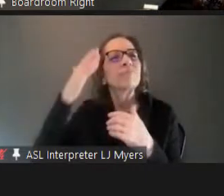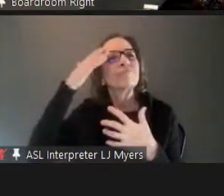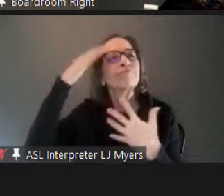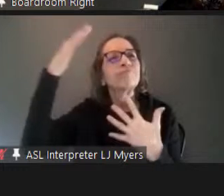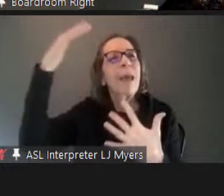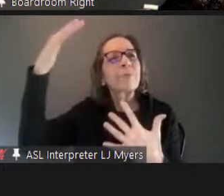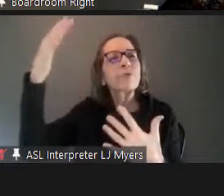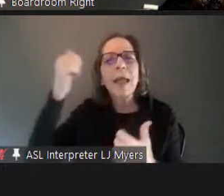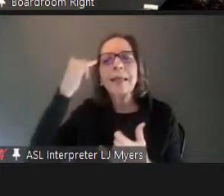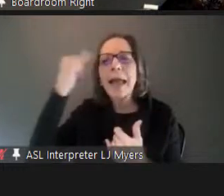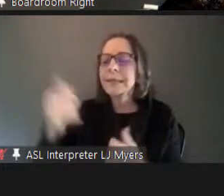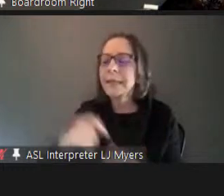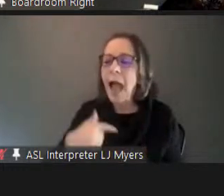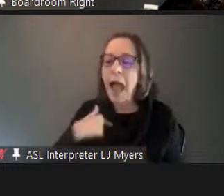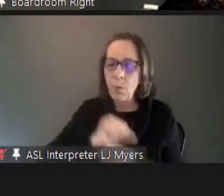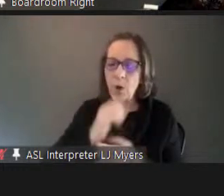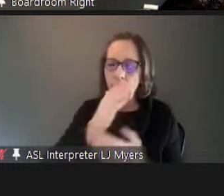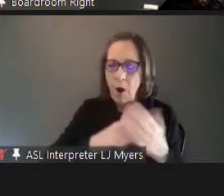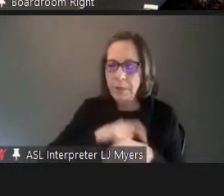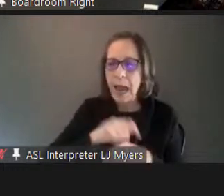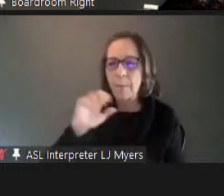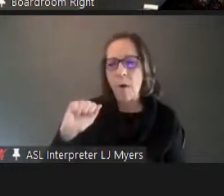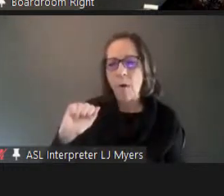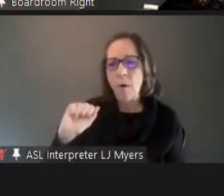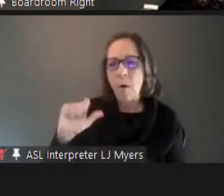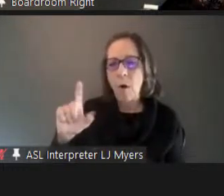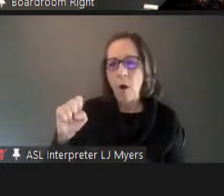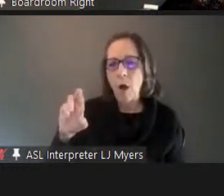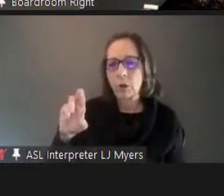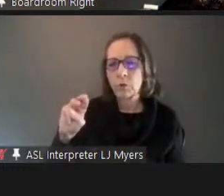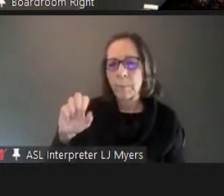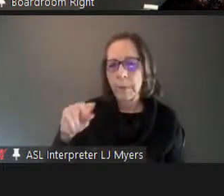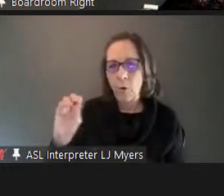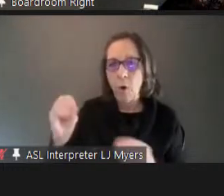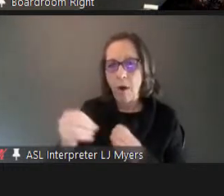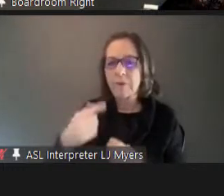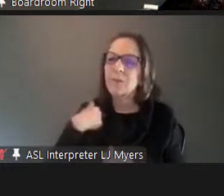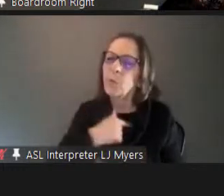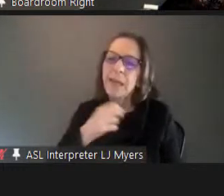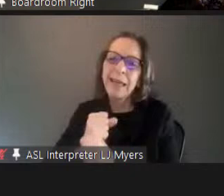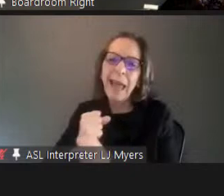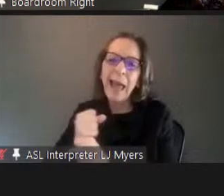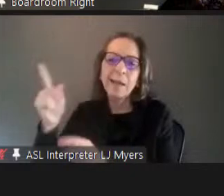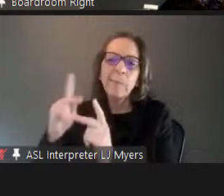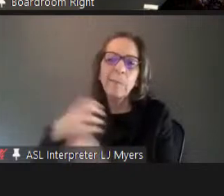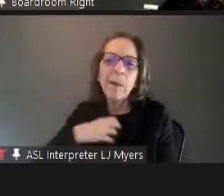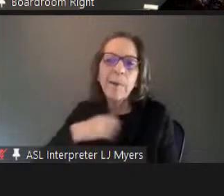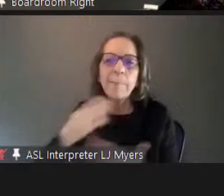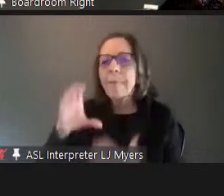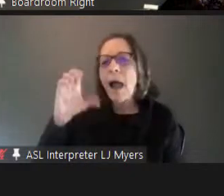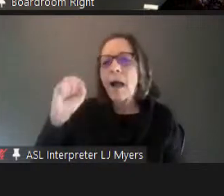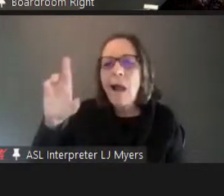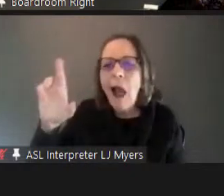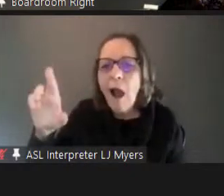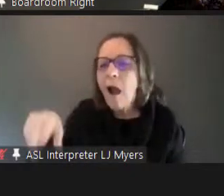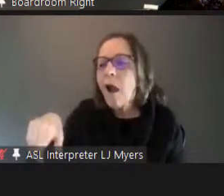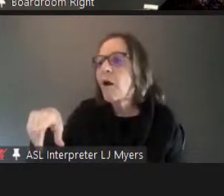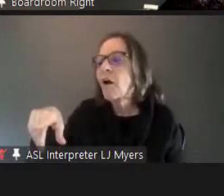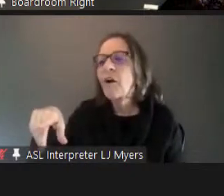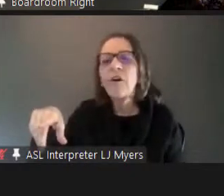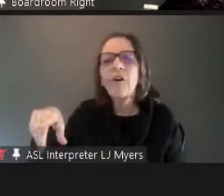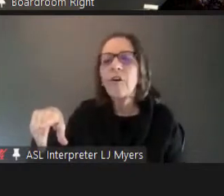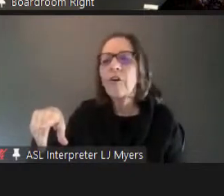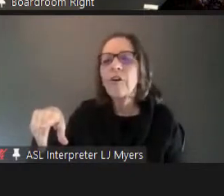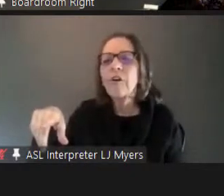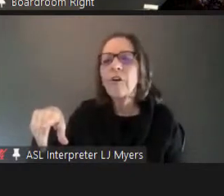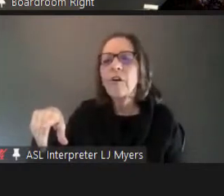work part-time in an alderman's office, and when we get complaints from constituents about, you know, maybe a car that's a path that cars are taking